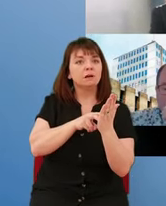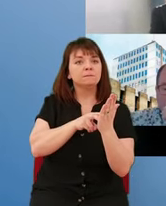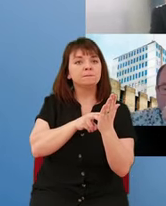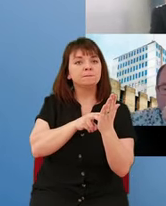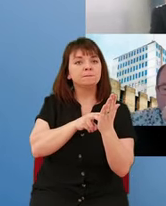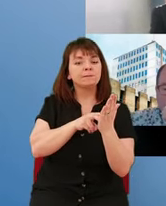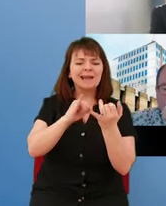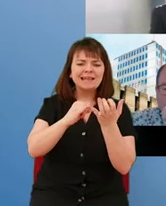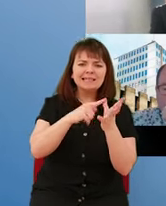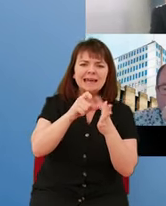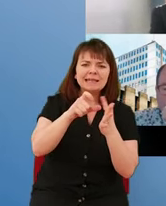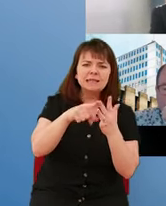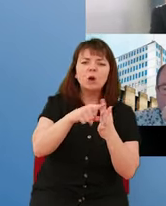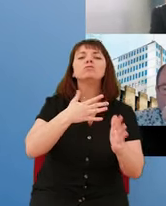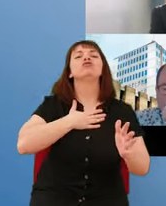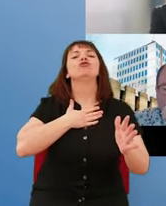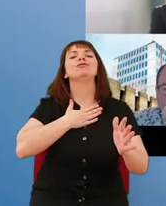very quickly.